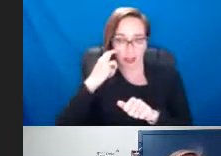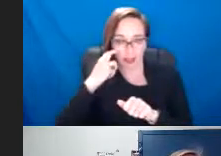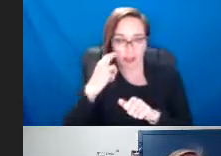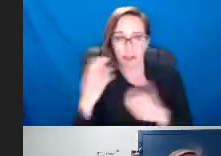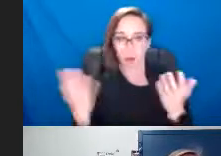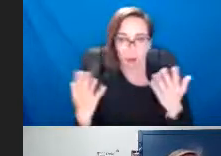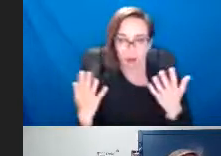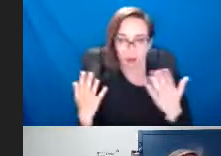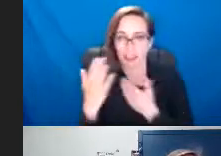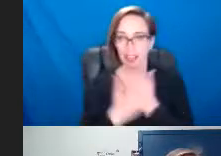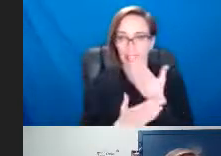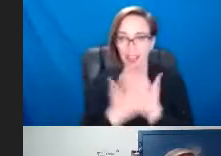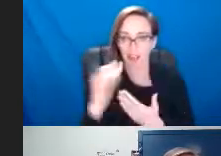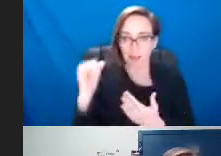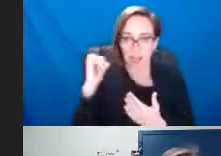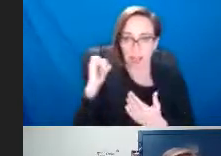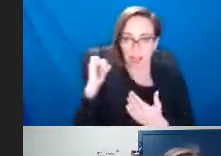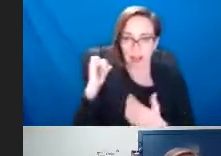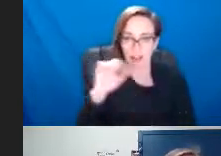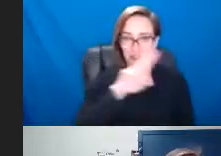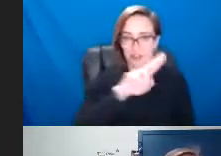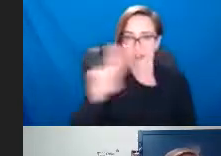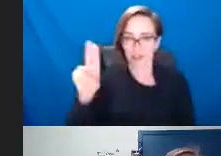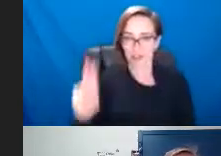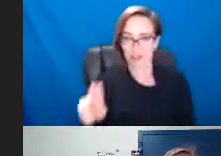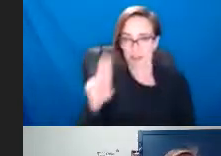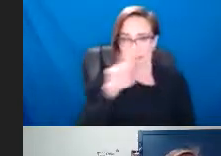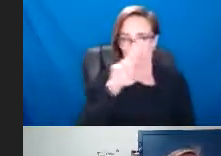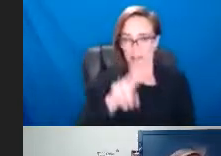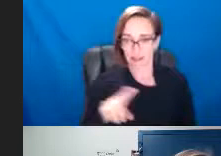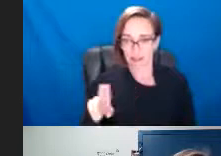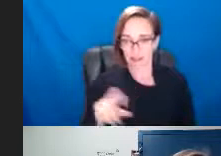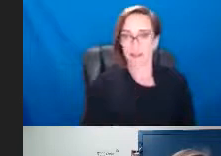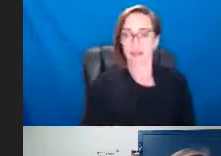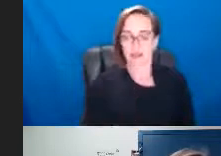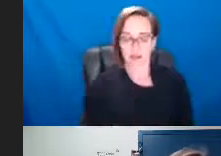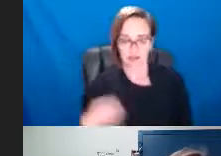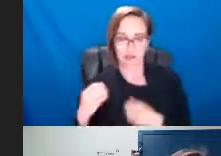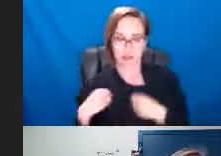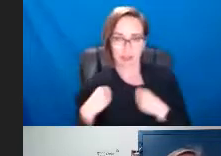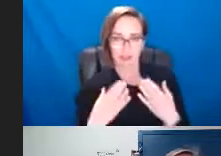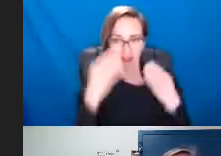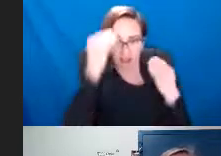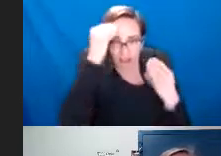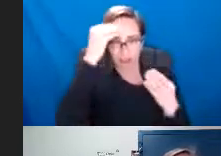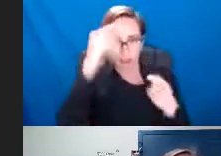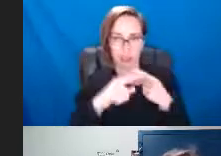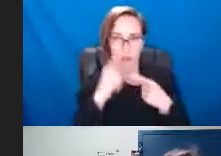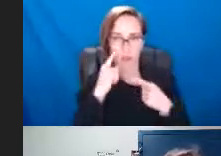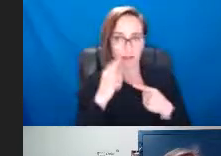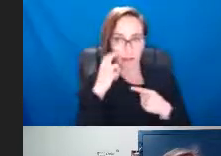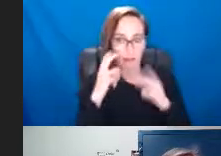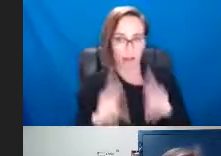the deafblind woman's back, and he as well is giving her information. I cannot see